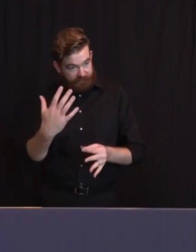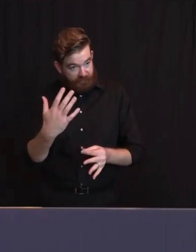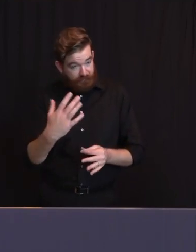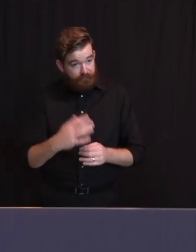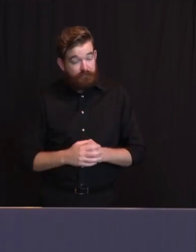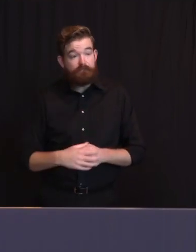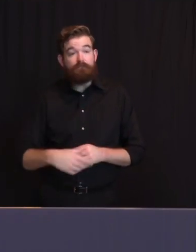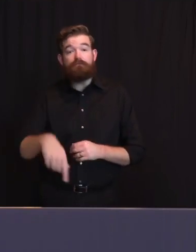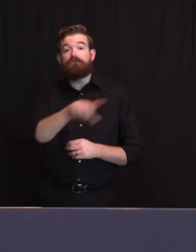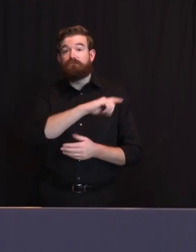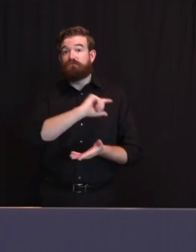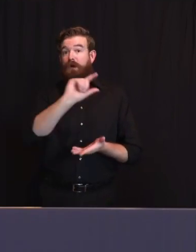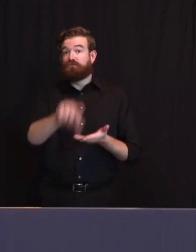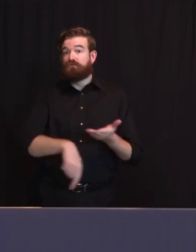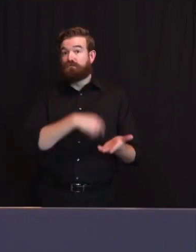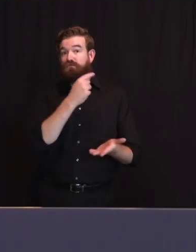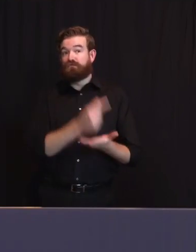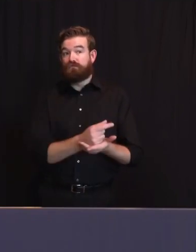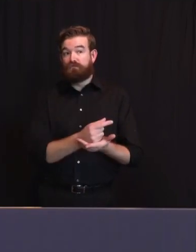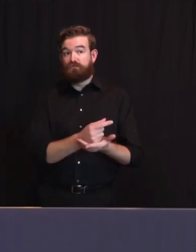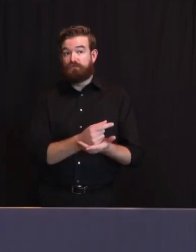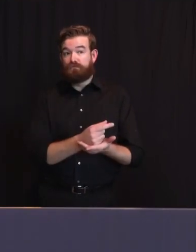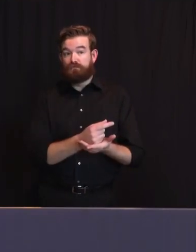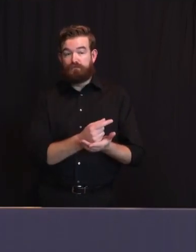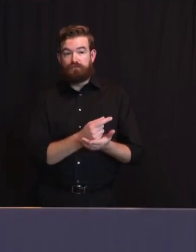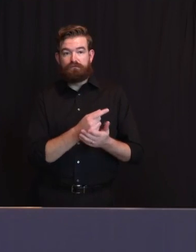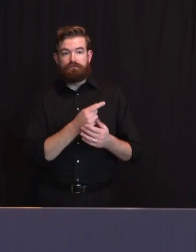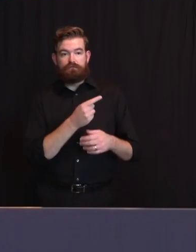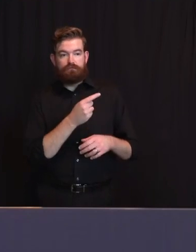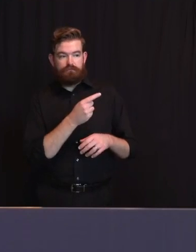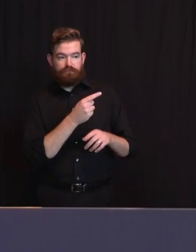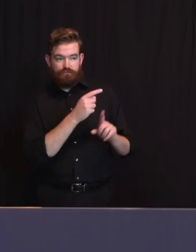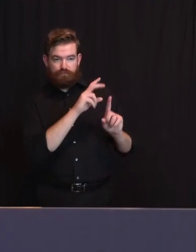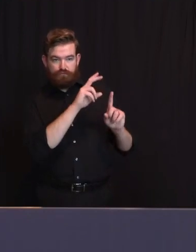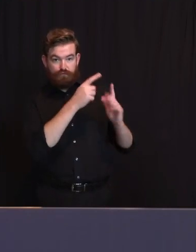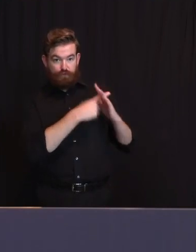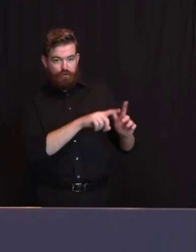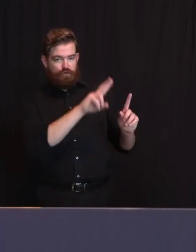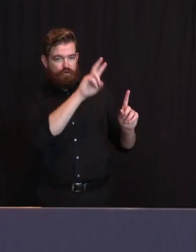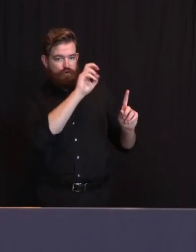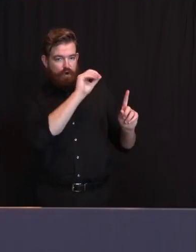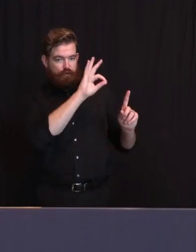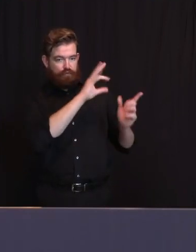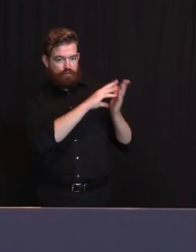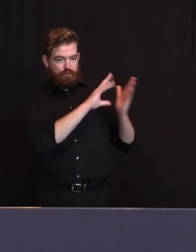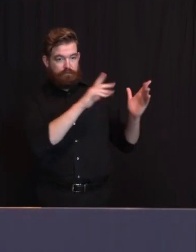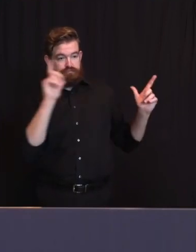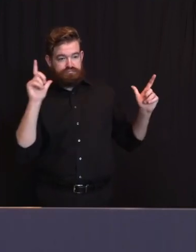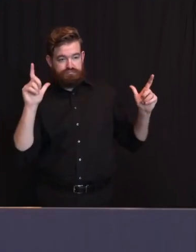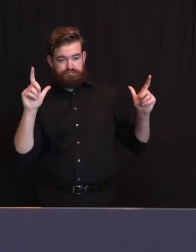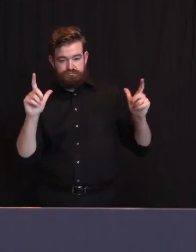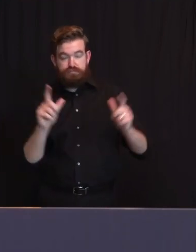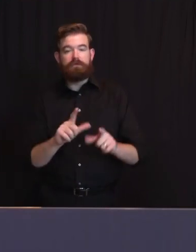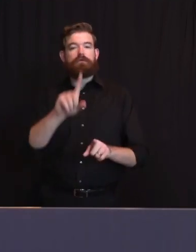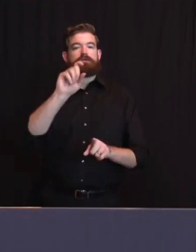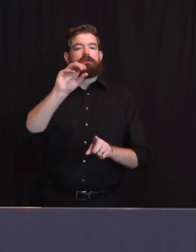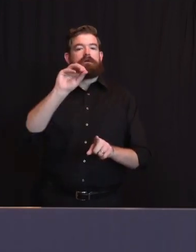that came in, a total of 209. They went through the most extraordinary training of any state trooper class